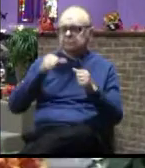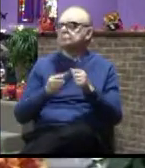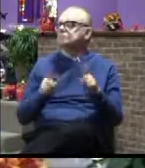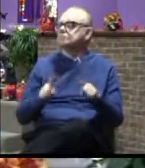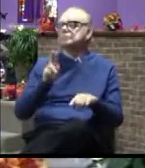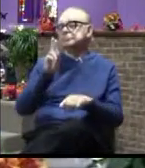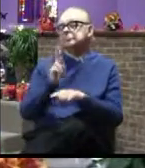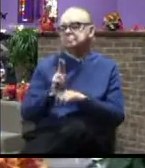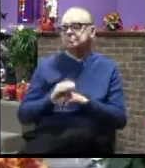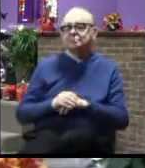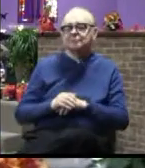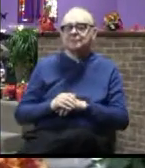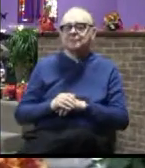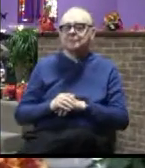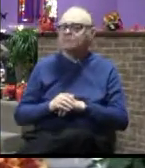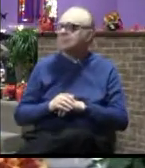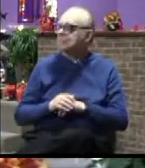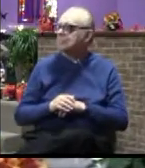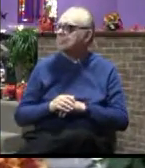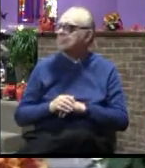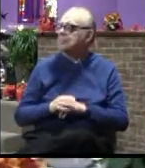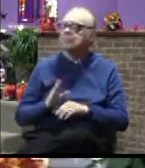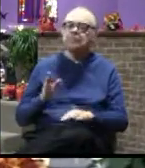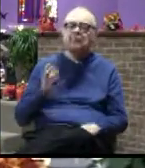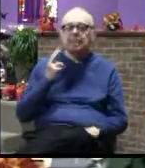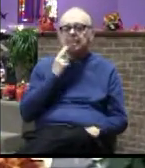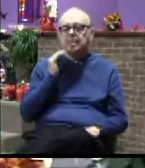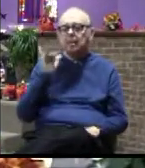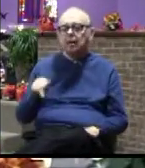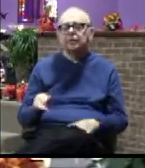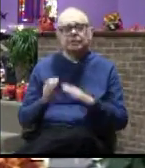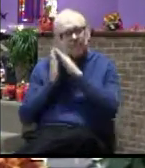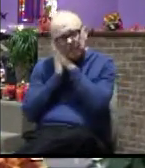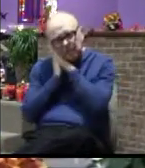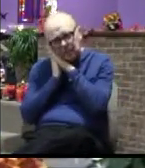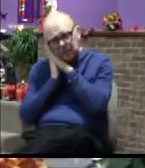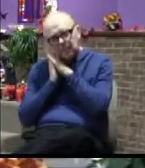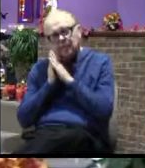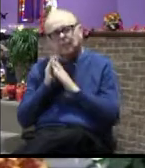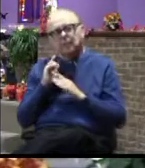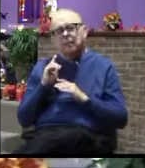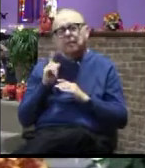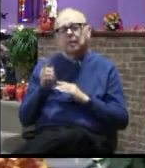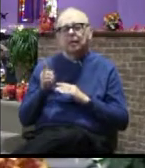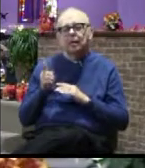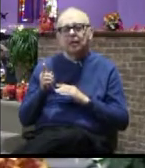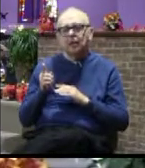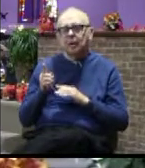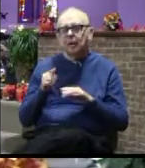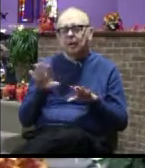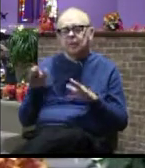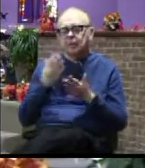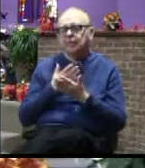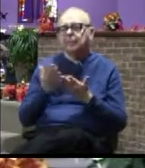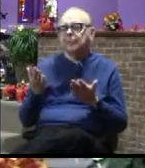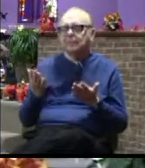Remember when you used to oh honey, stay in bed and I'll bring breakfast to you.